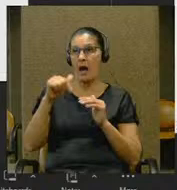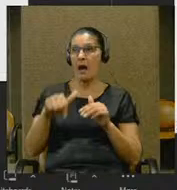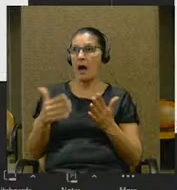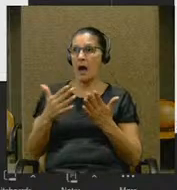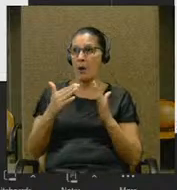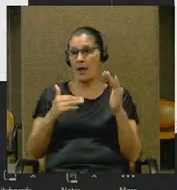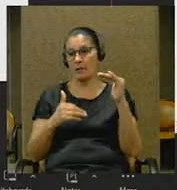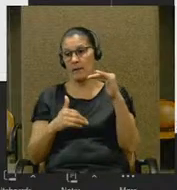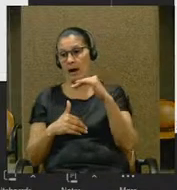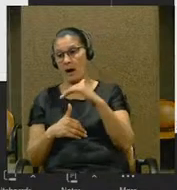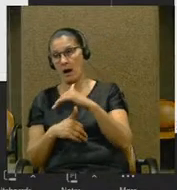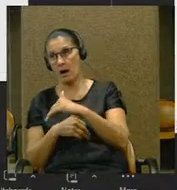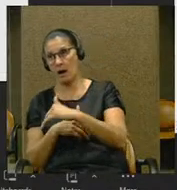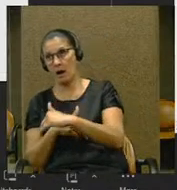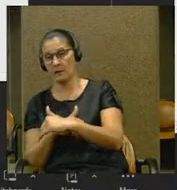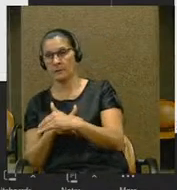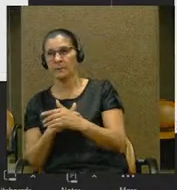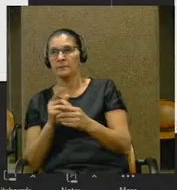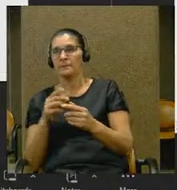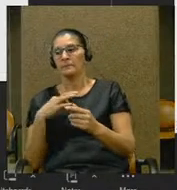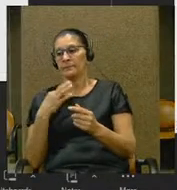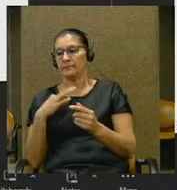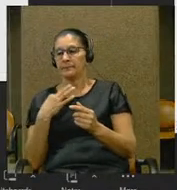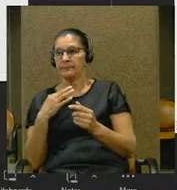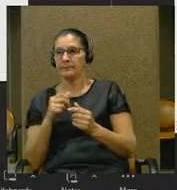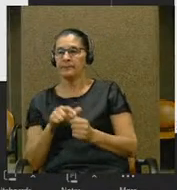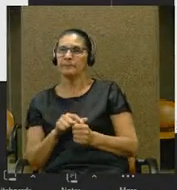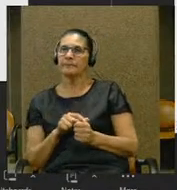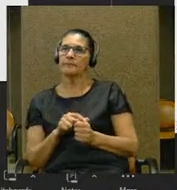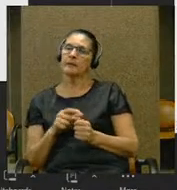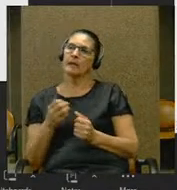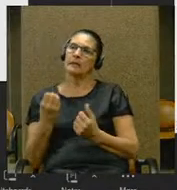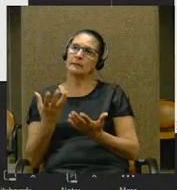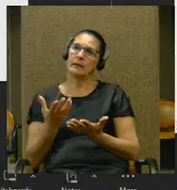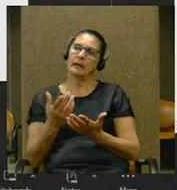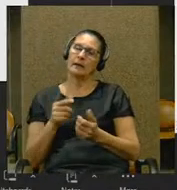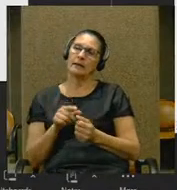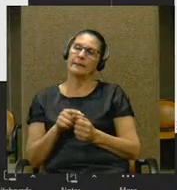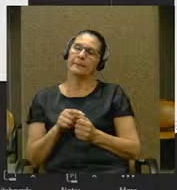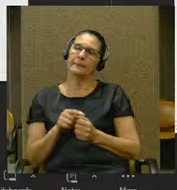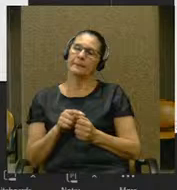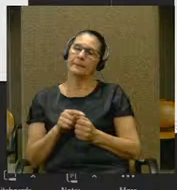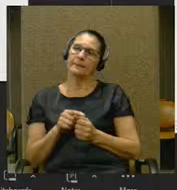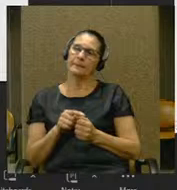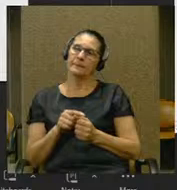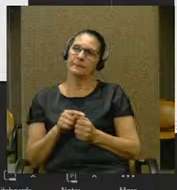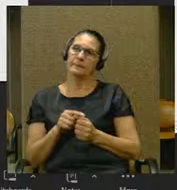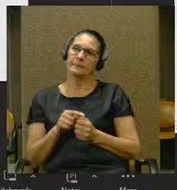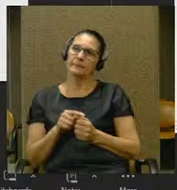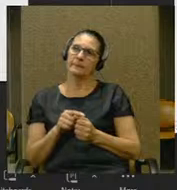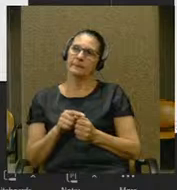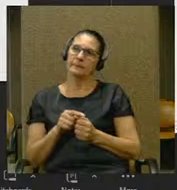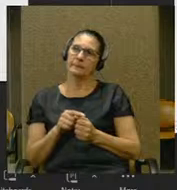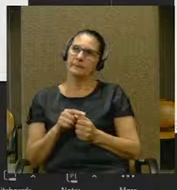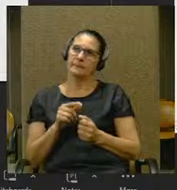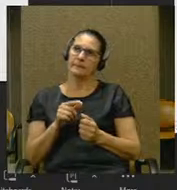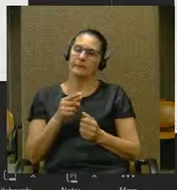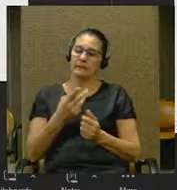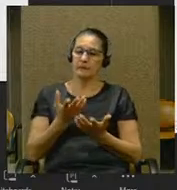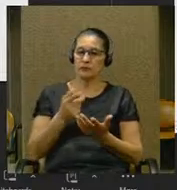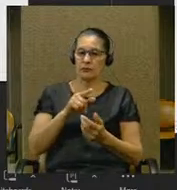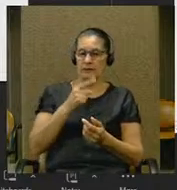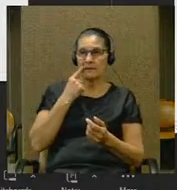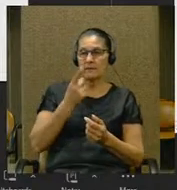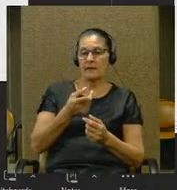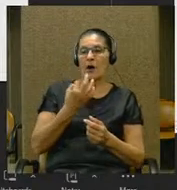Life expectancy is determined in part by the age at which people die, and